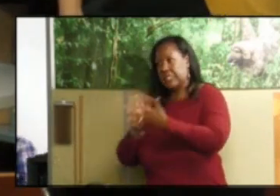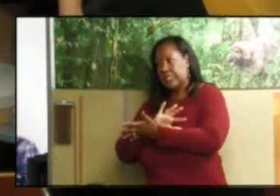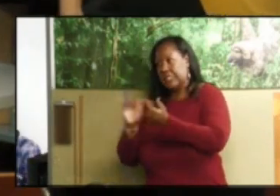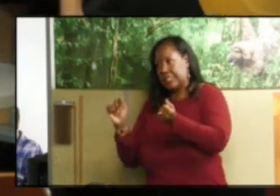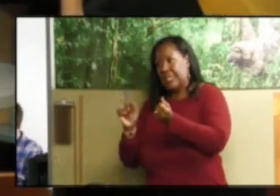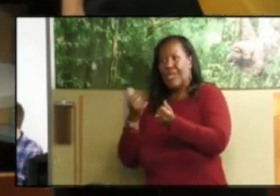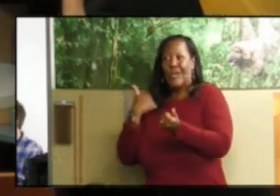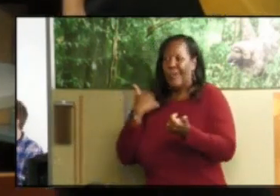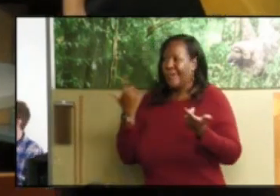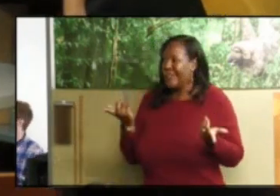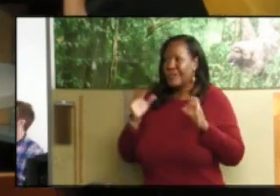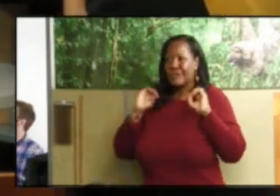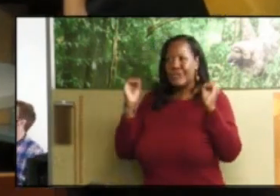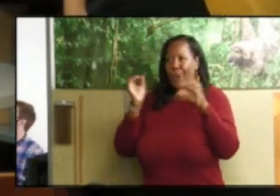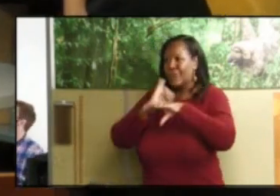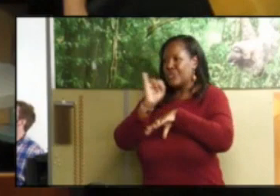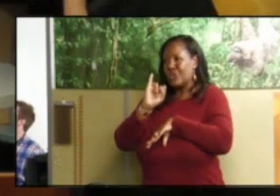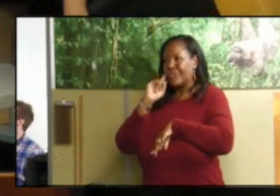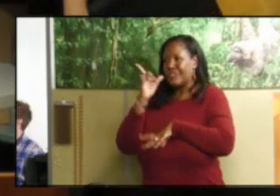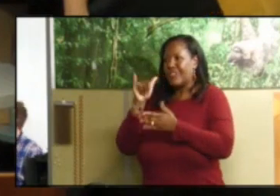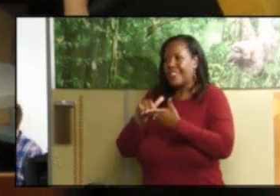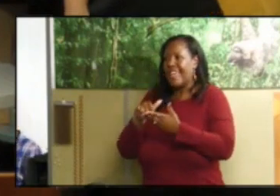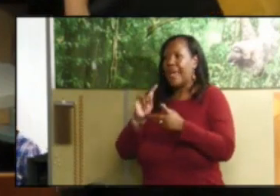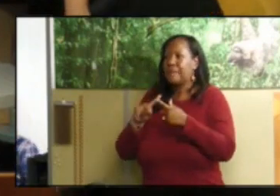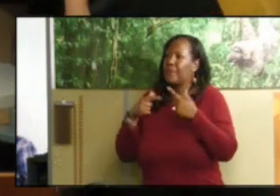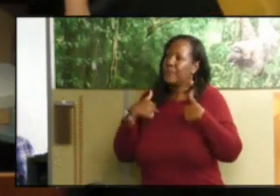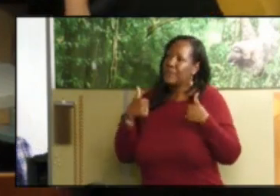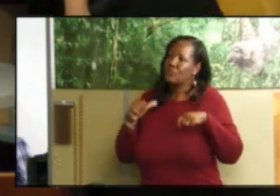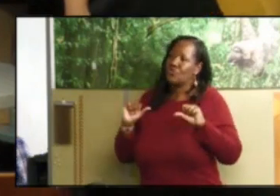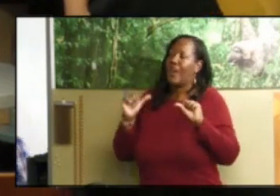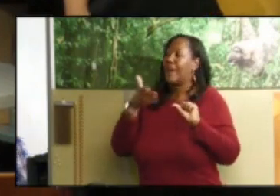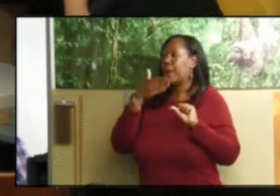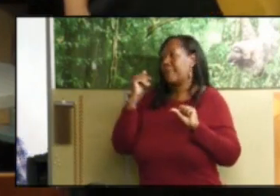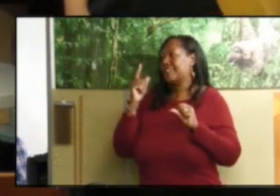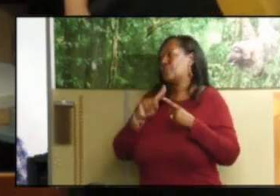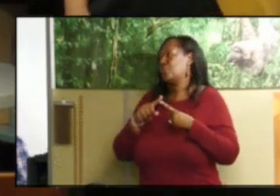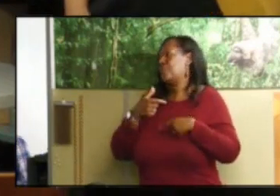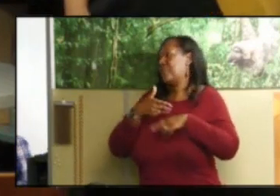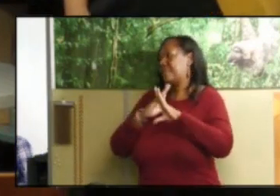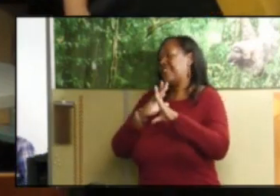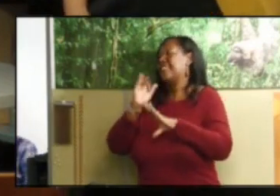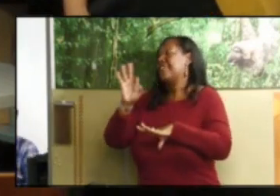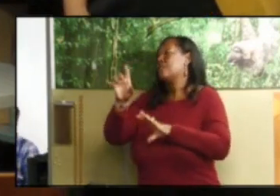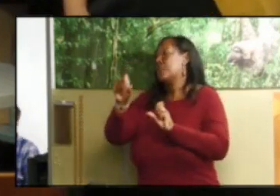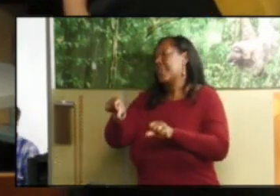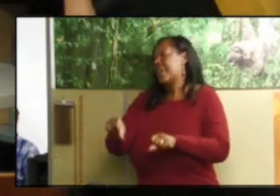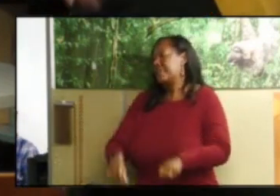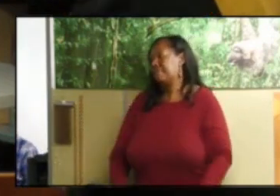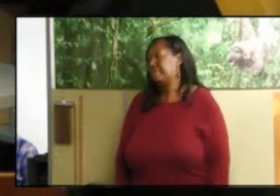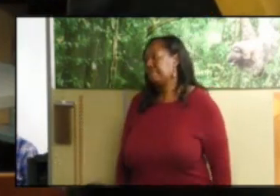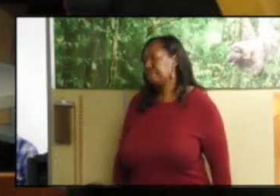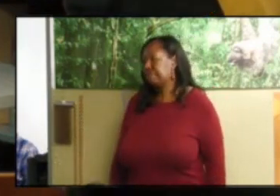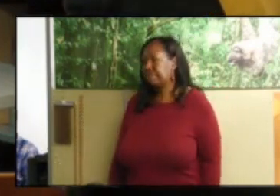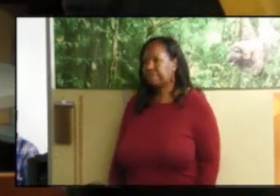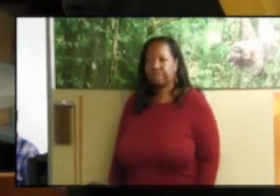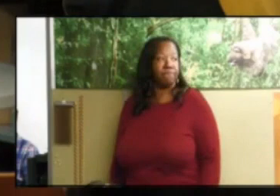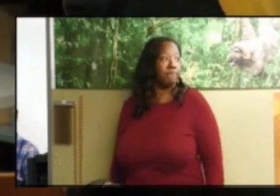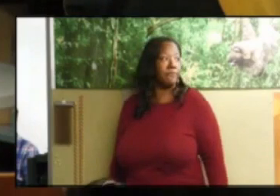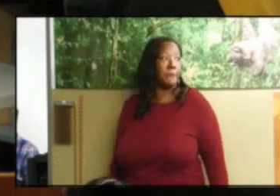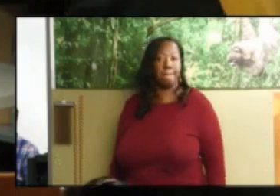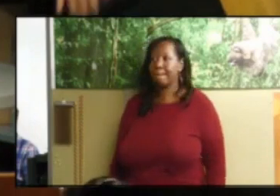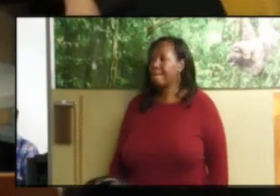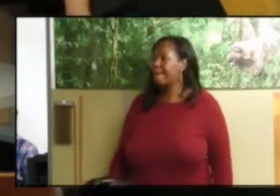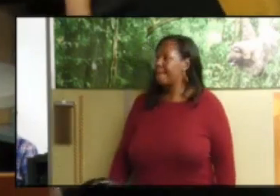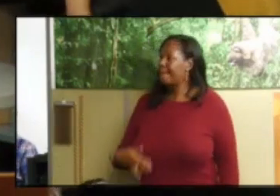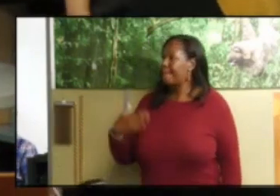damage, but we do our utmost to prevent it as we can. Oh, I saw your hand first, and then